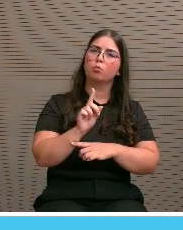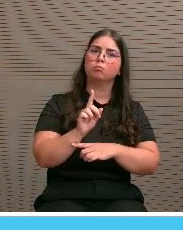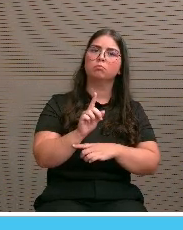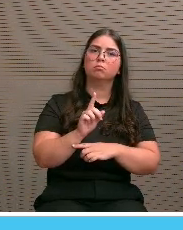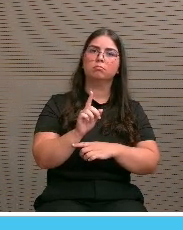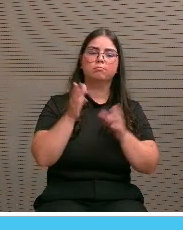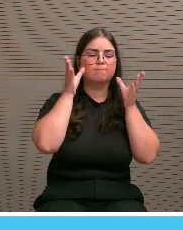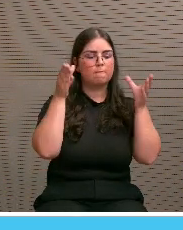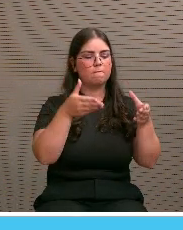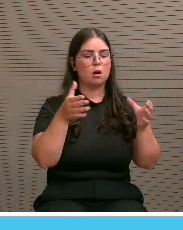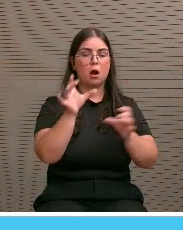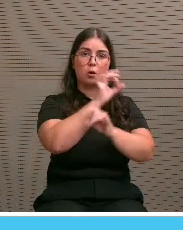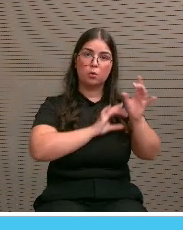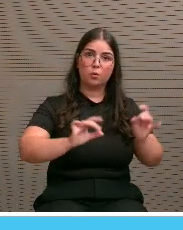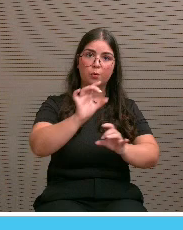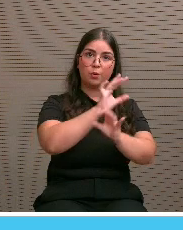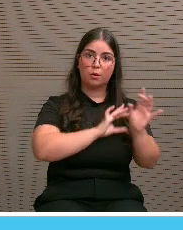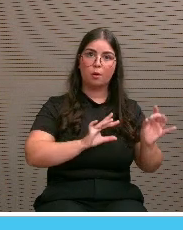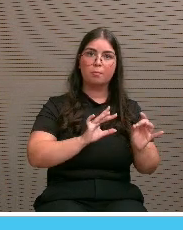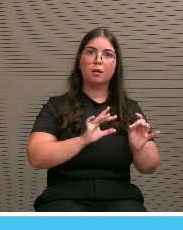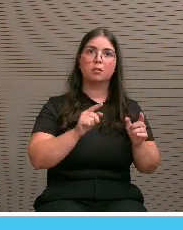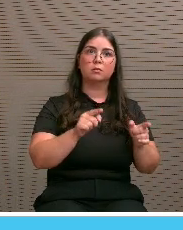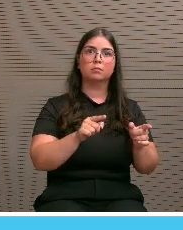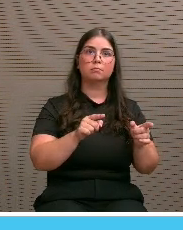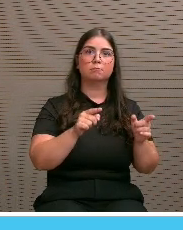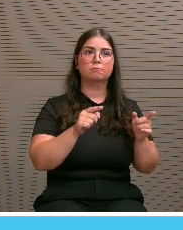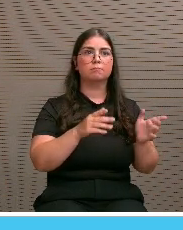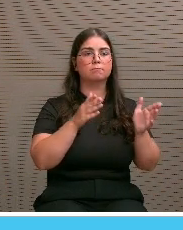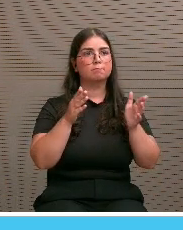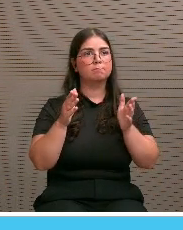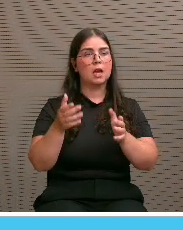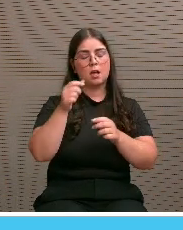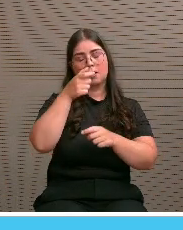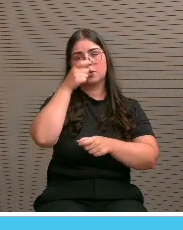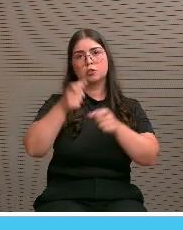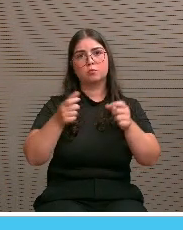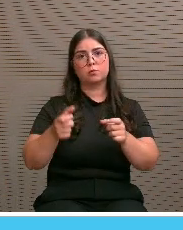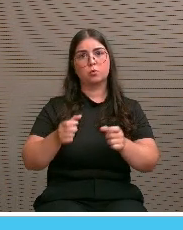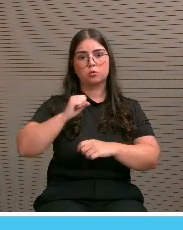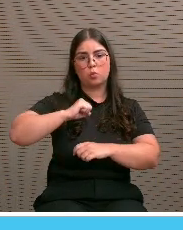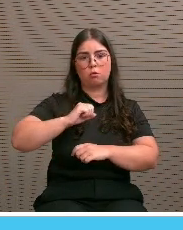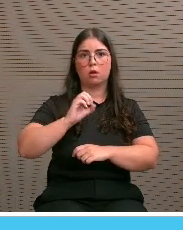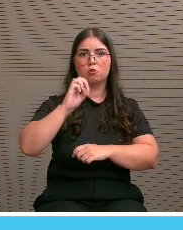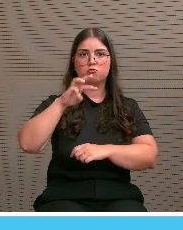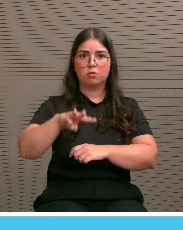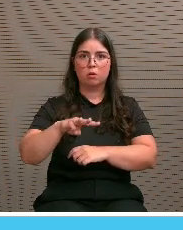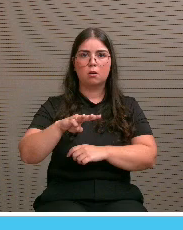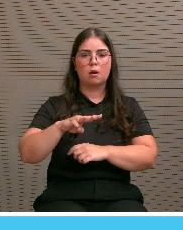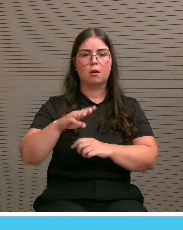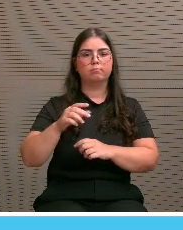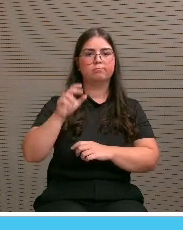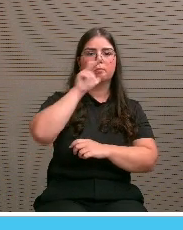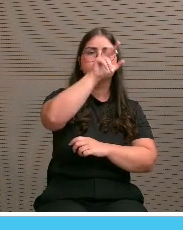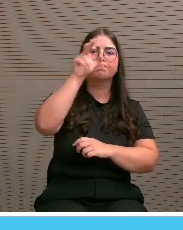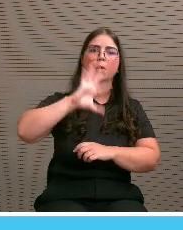Europe, the anti-GMO evangelists went around the world and convinced leaders in many developing countries